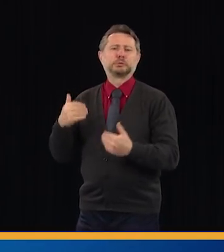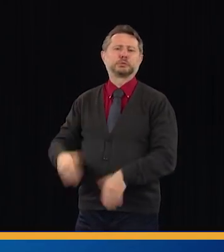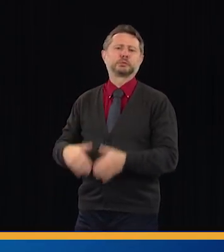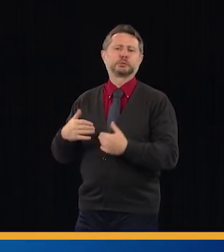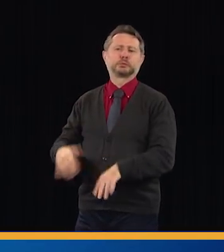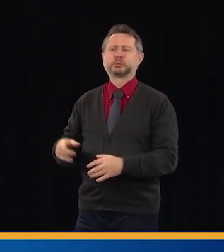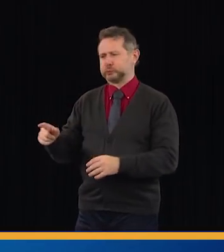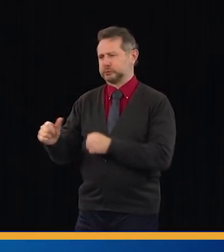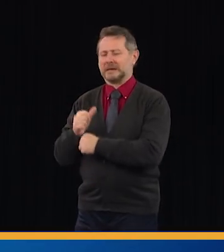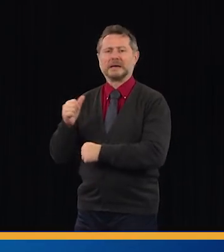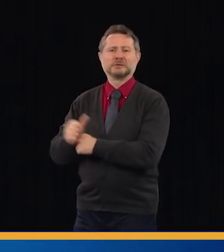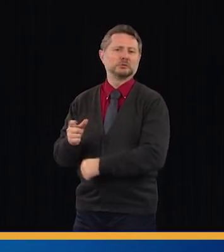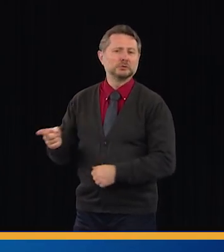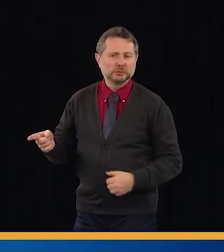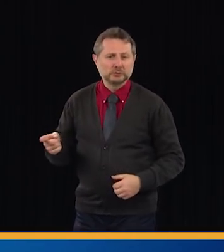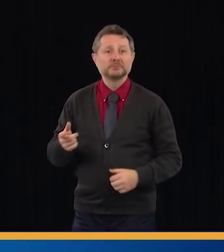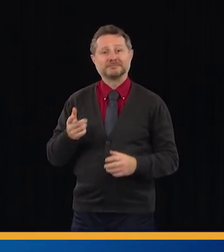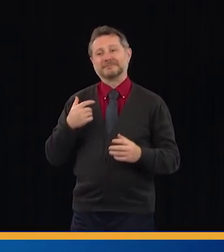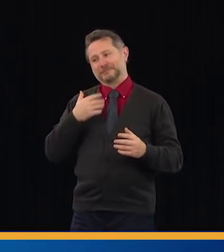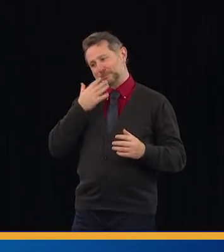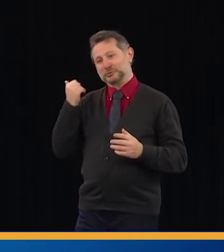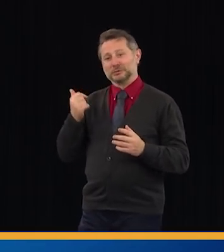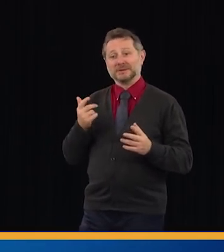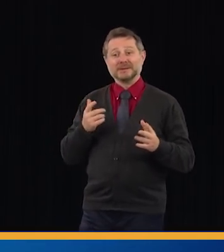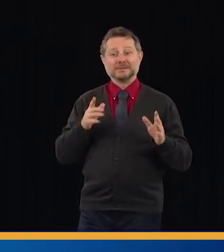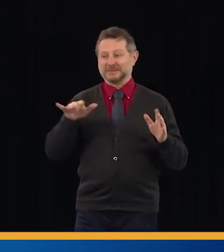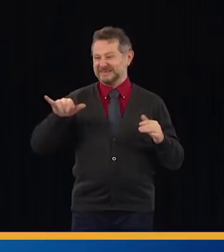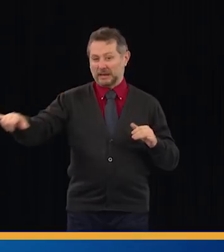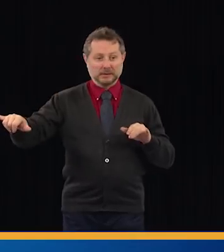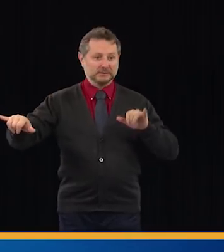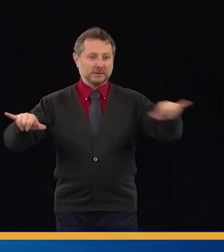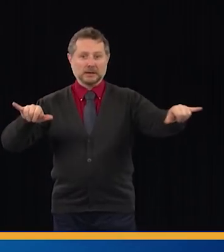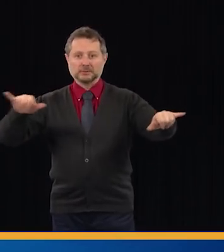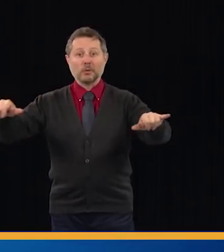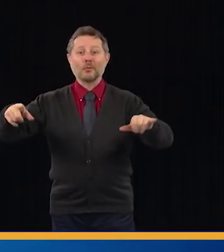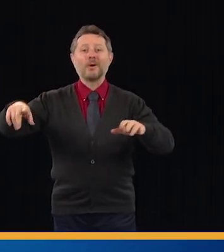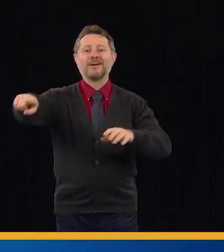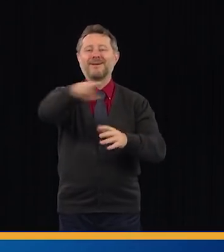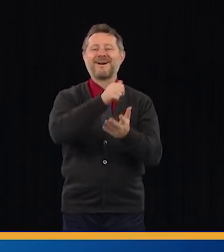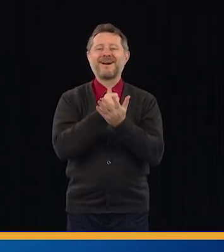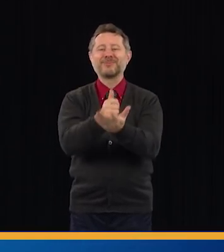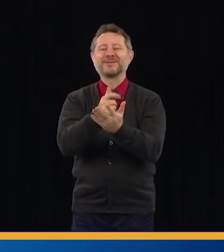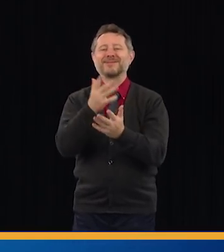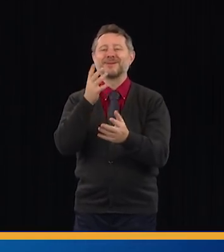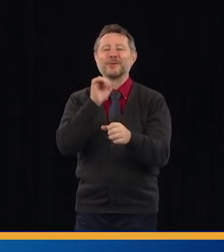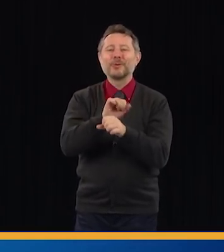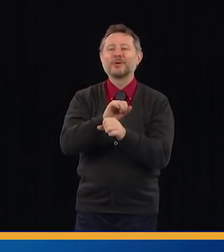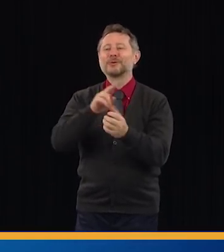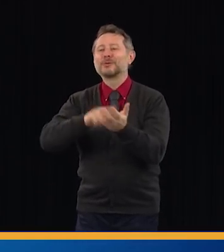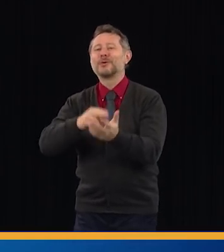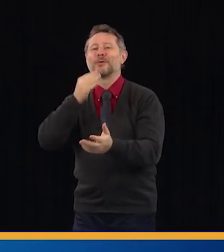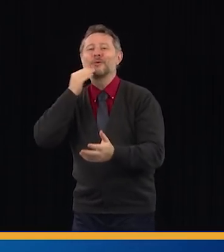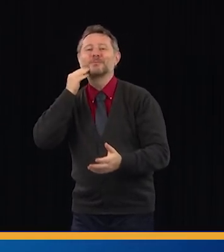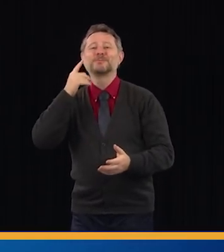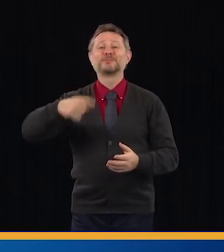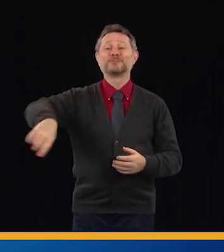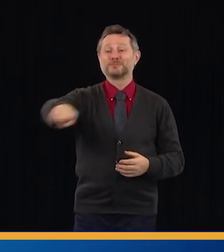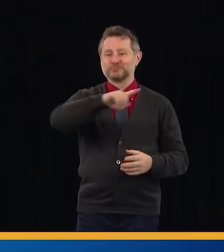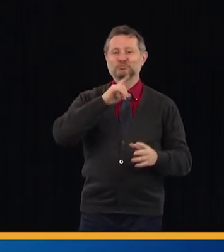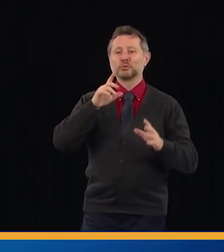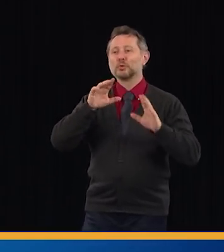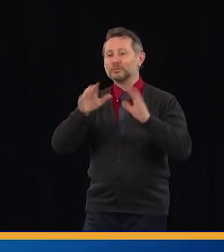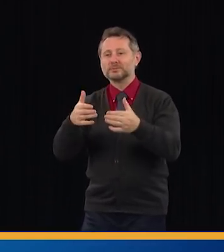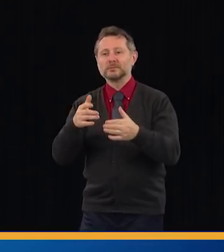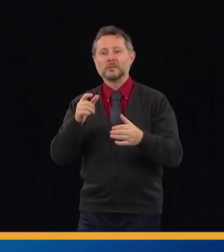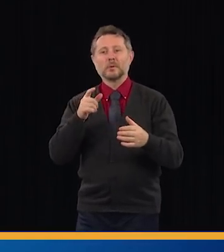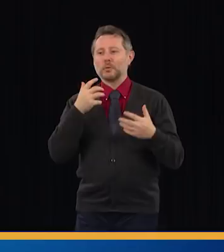life. Stay home for the healthcare worker who's in the emergency room because you don't want to infect anybody else, who